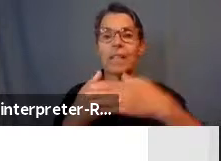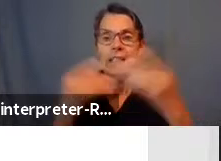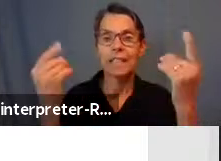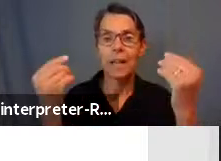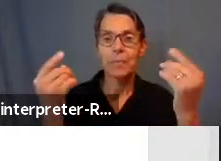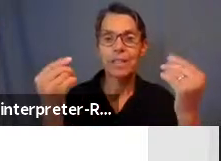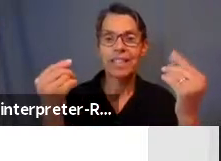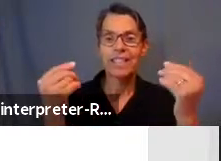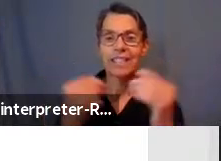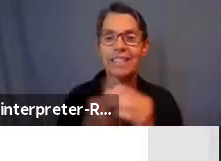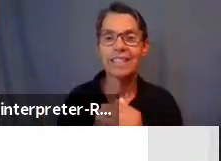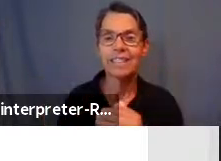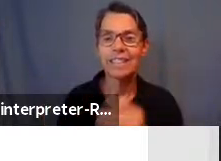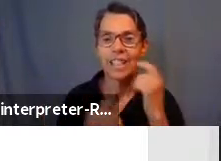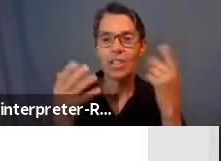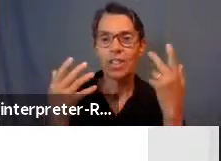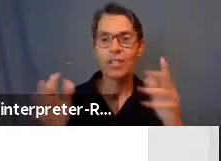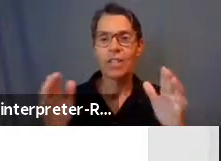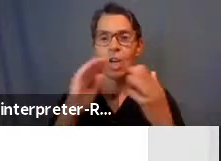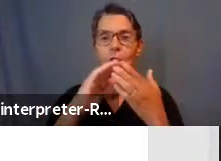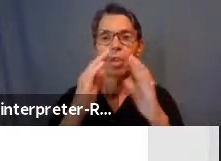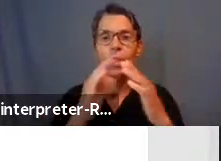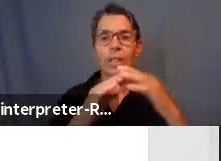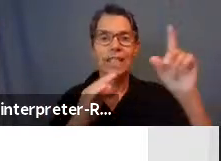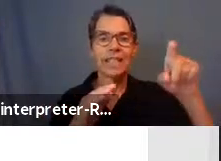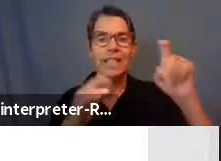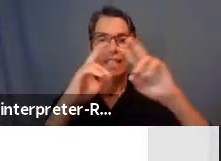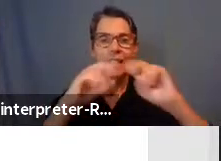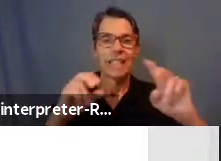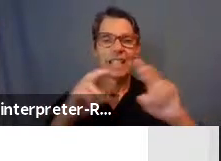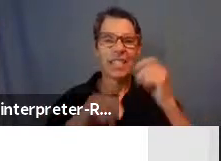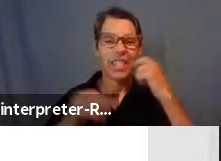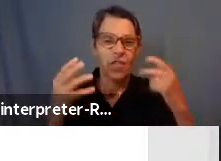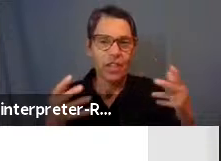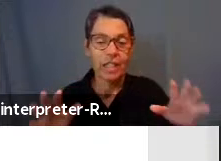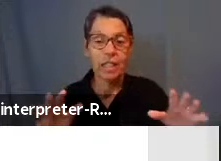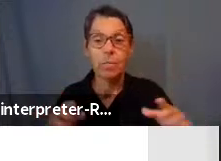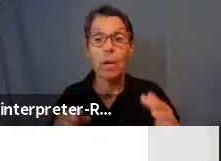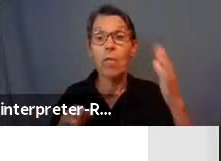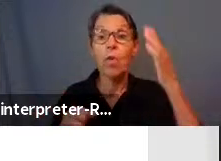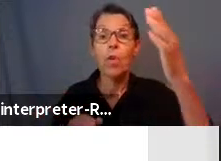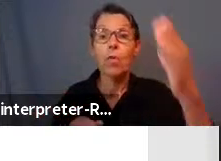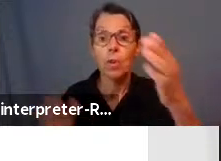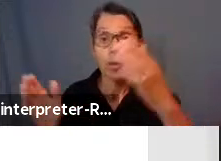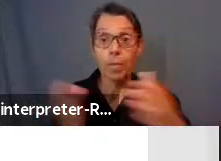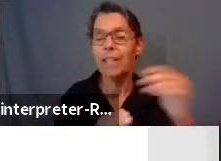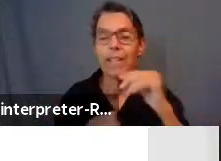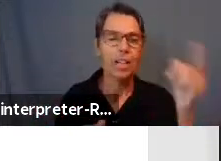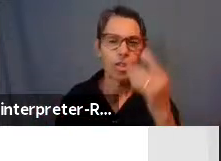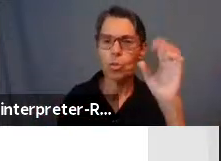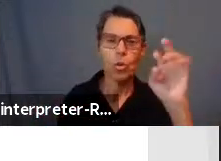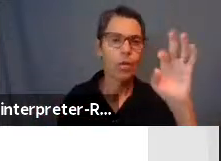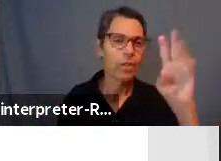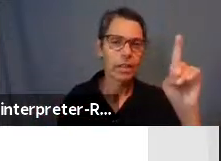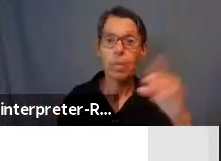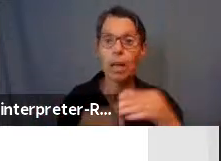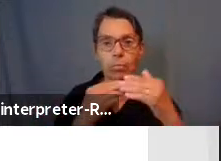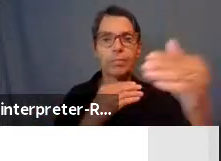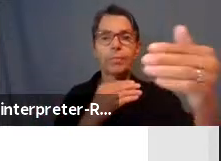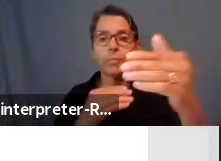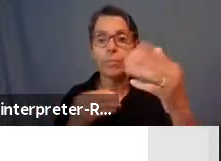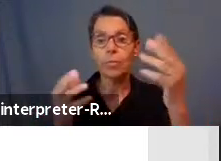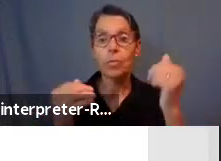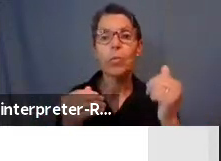for, I just completed our community needs assessment for just future planning, not just COVID planning, but, you know, we always want to